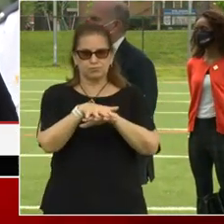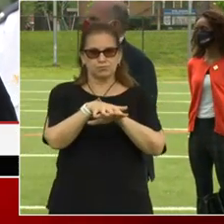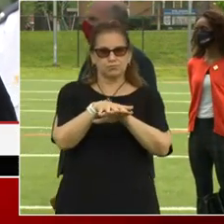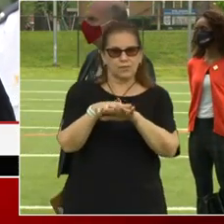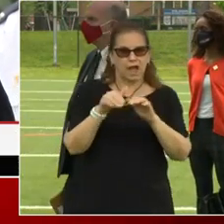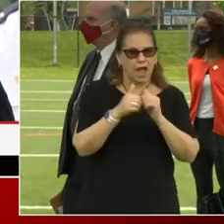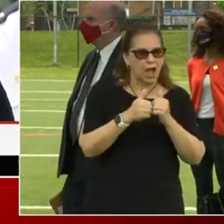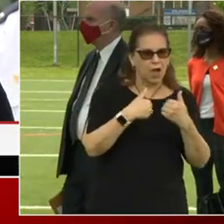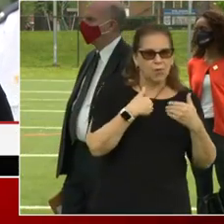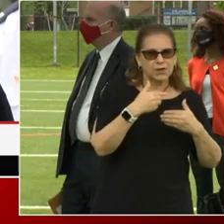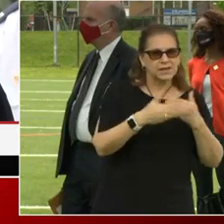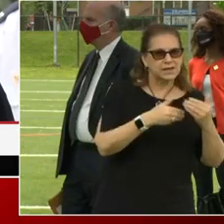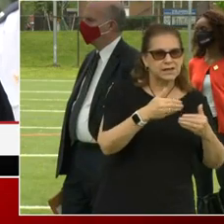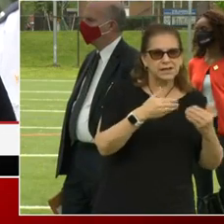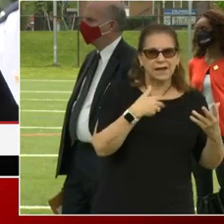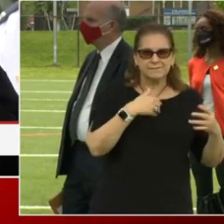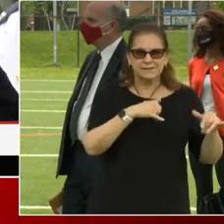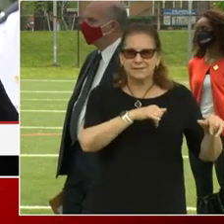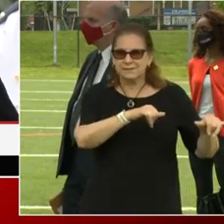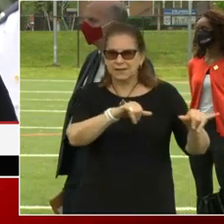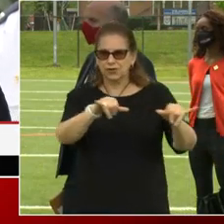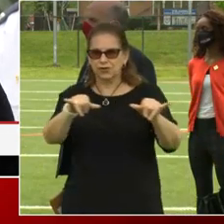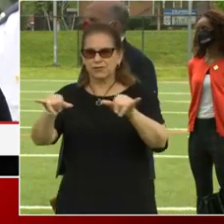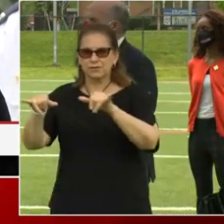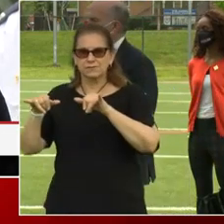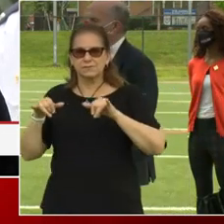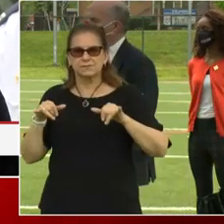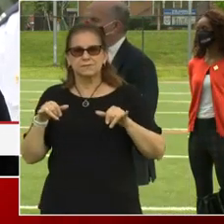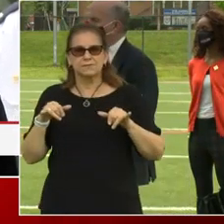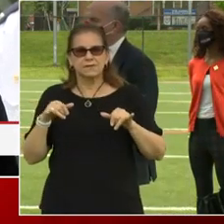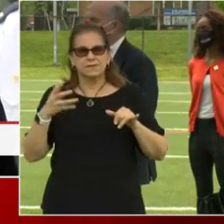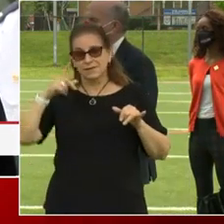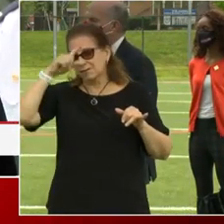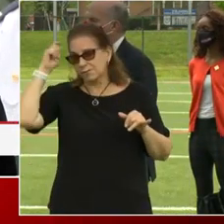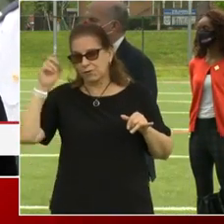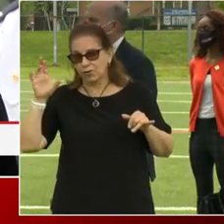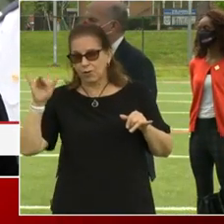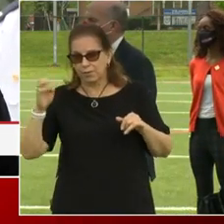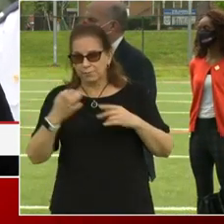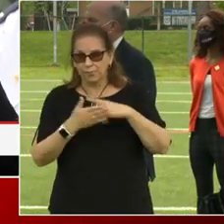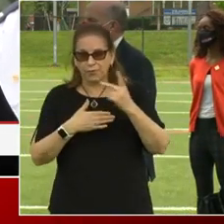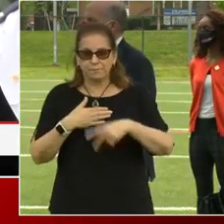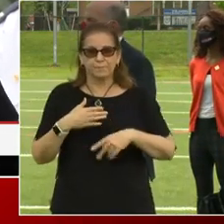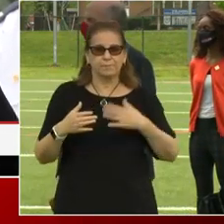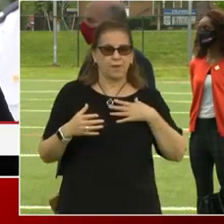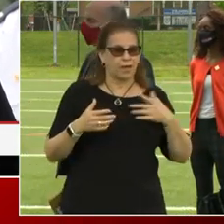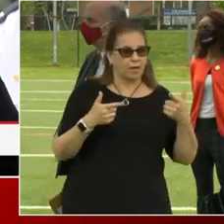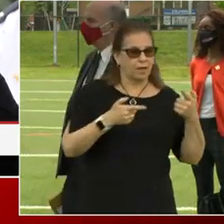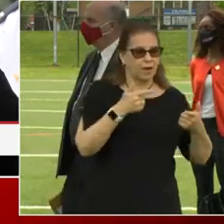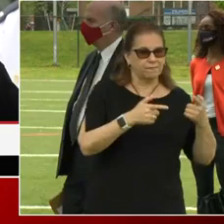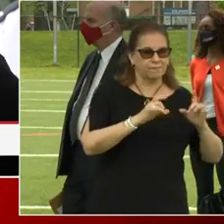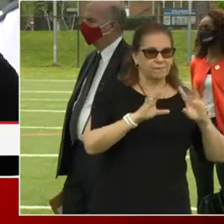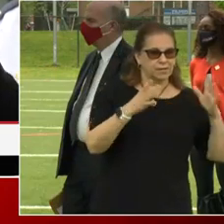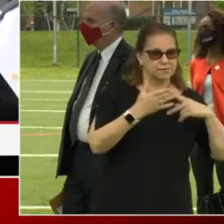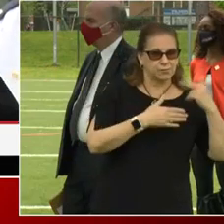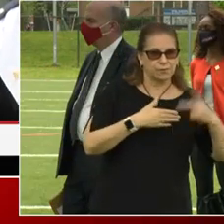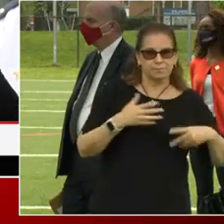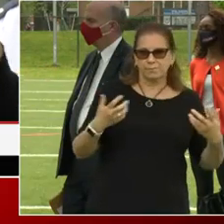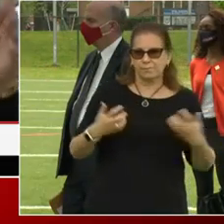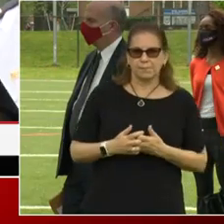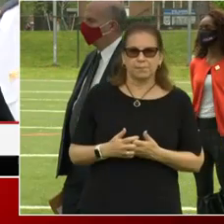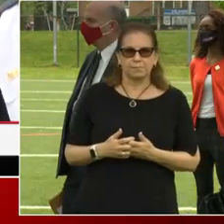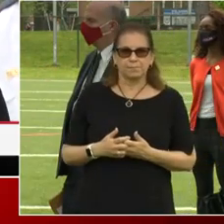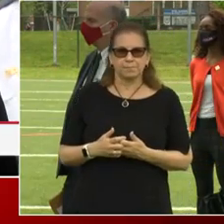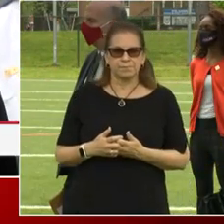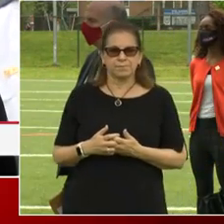to have synergy between the two as the Summer Crime Initiative moves on. We also are going to be working in the